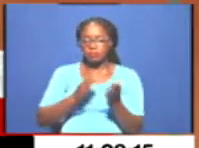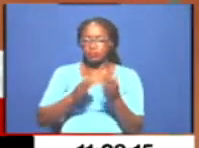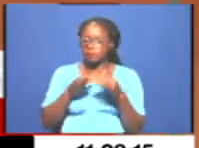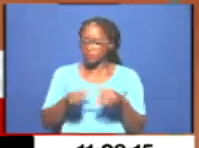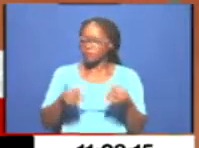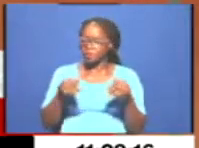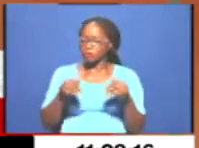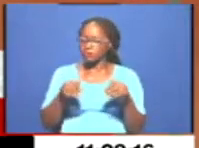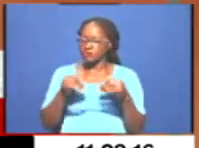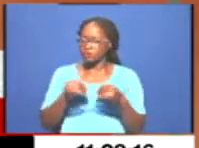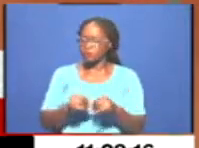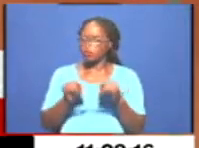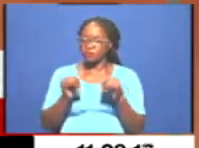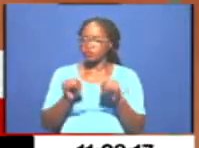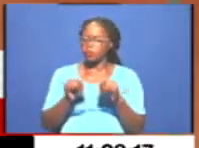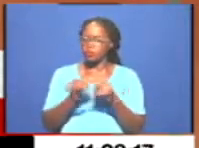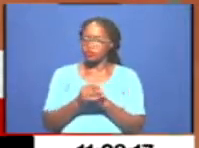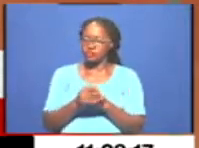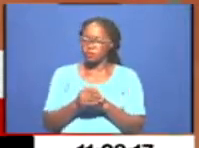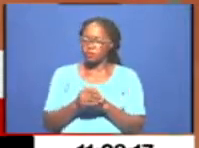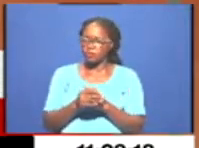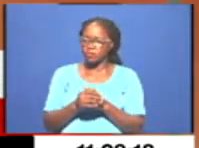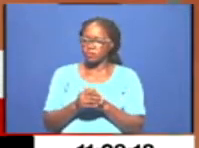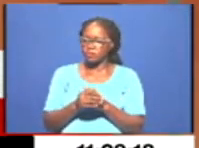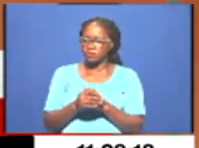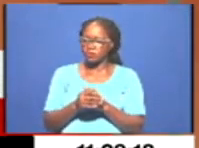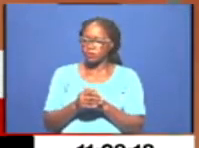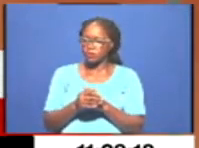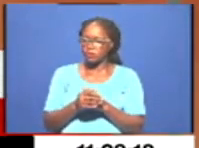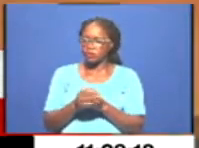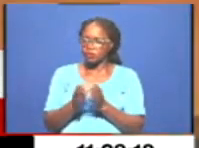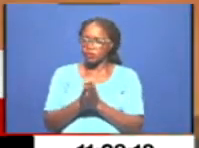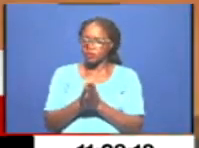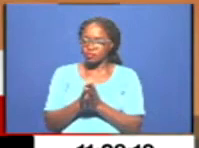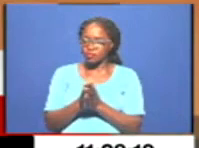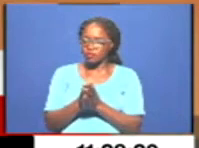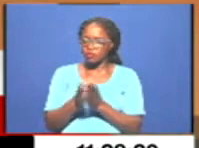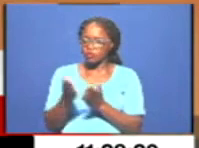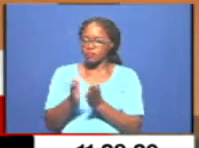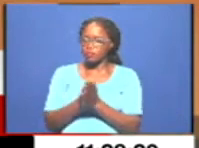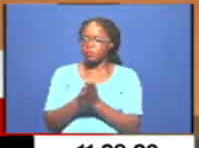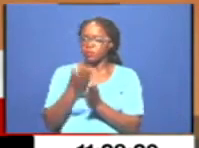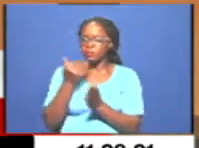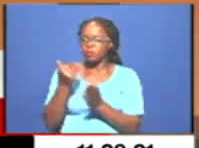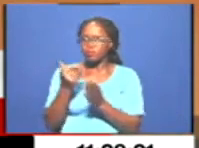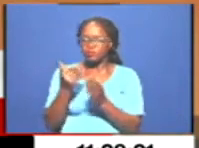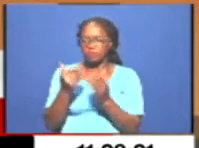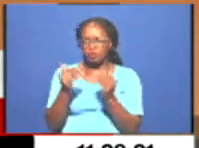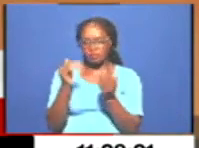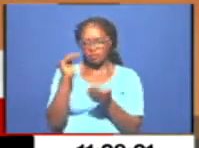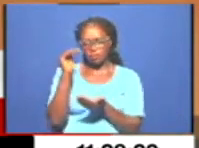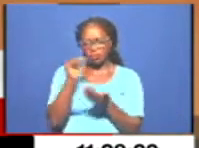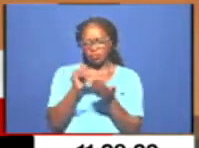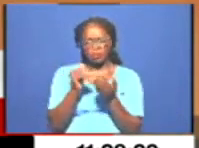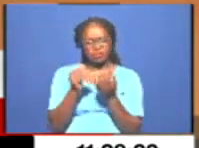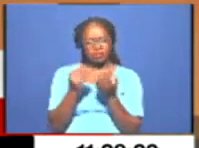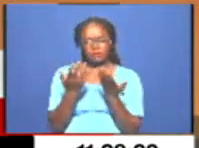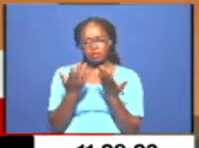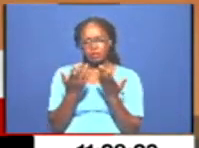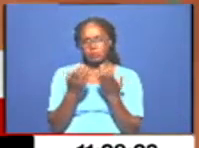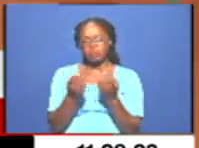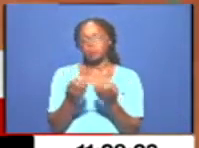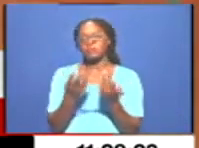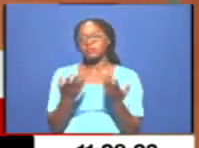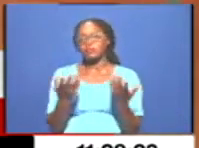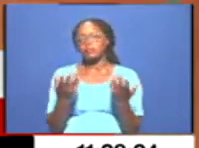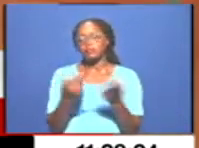have a whole yes list, but you need to cut down it's the numbers. It's more of cutting down to fit. There are too many. Yes. So